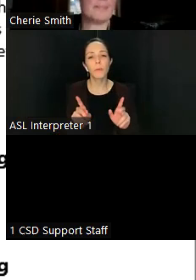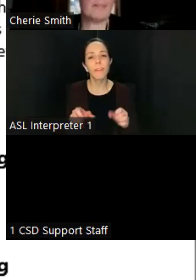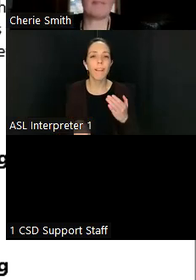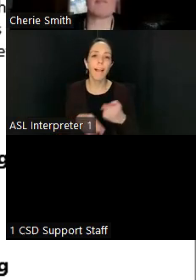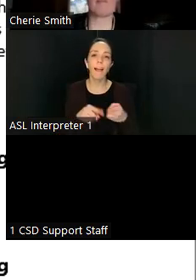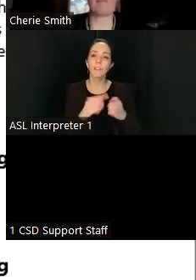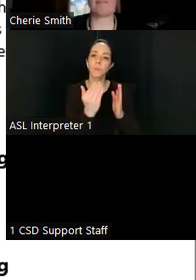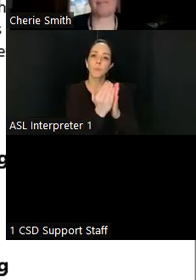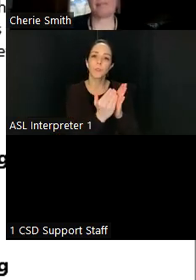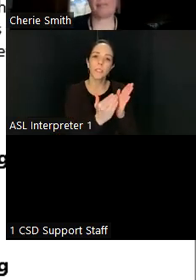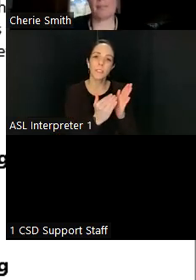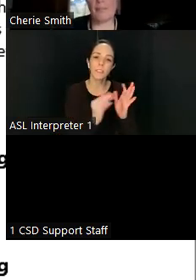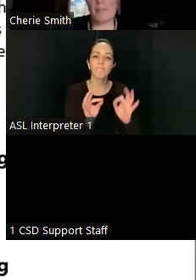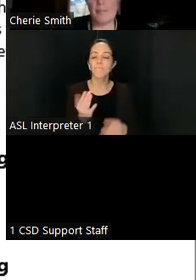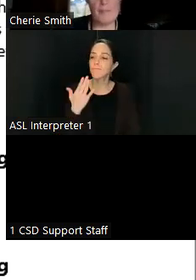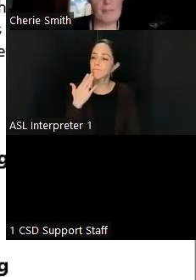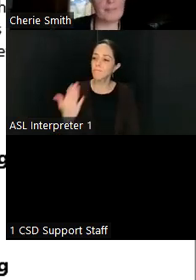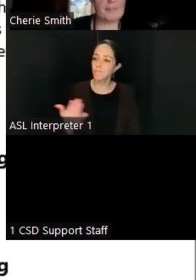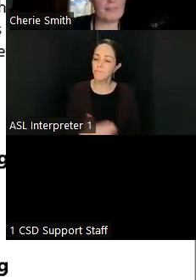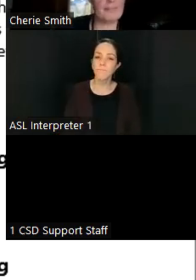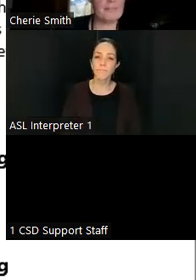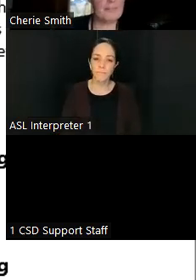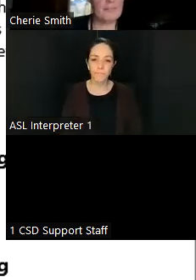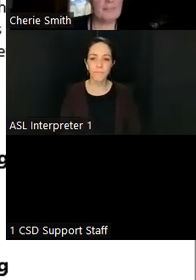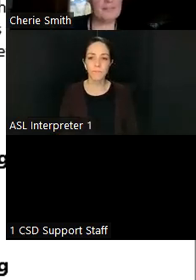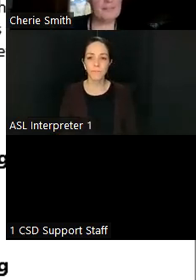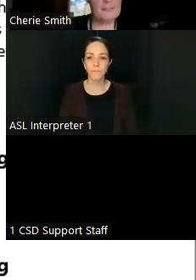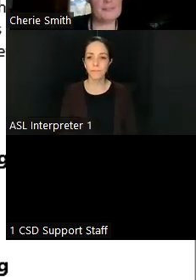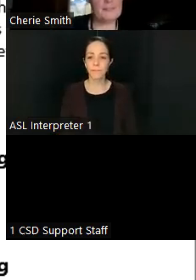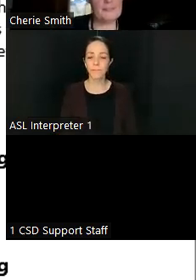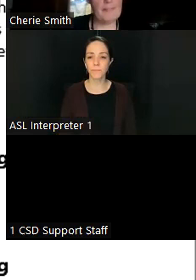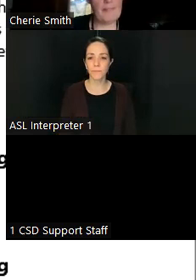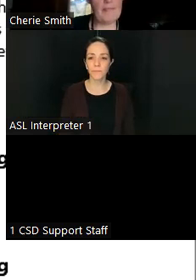Thanks, Commissioner. So,